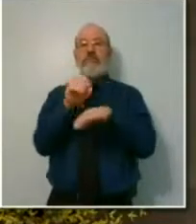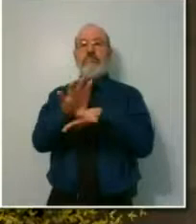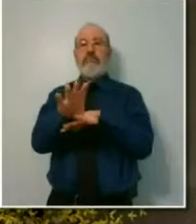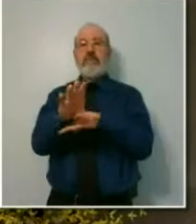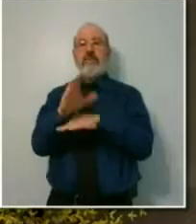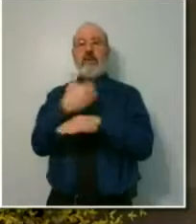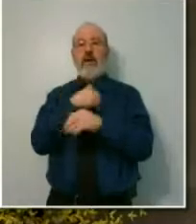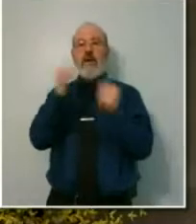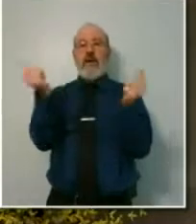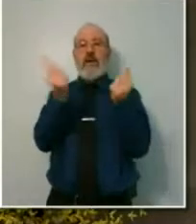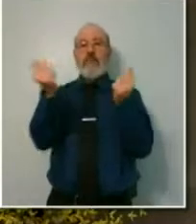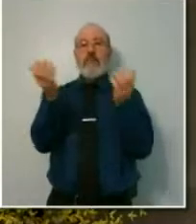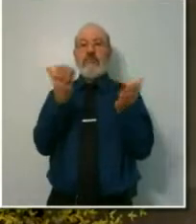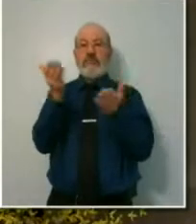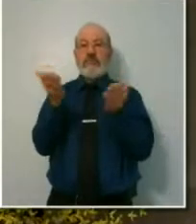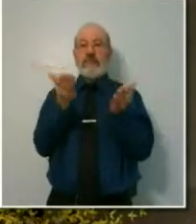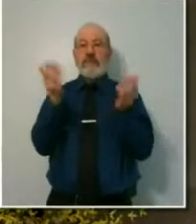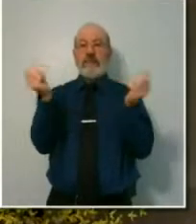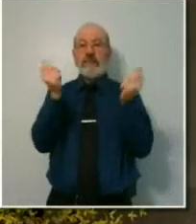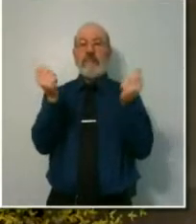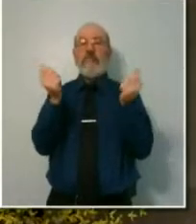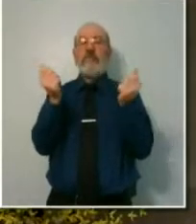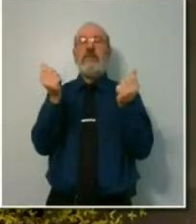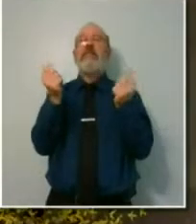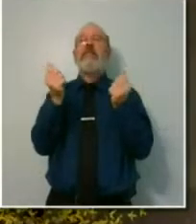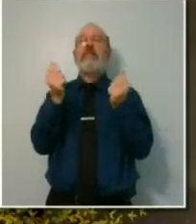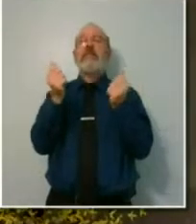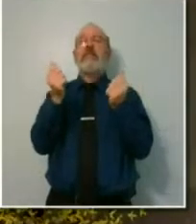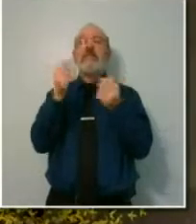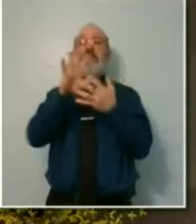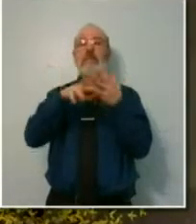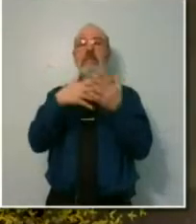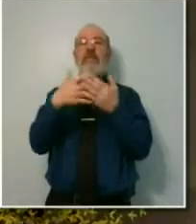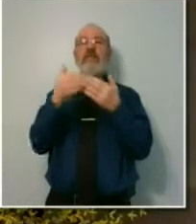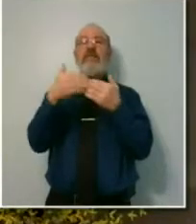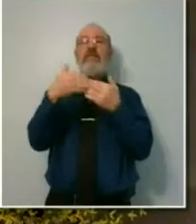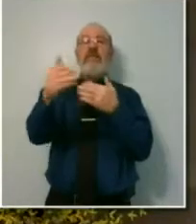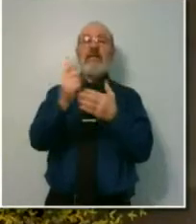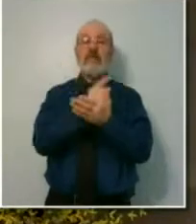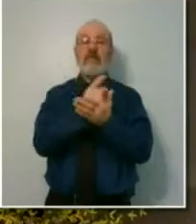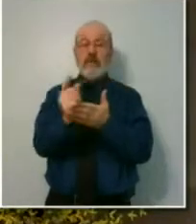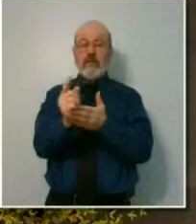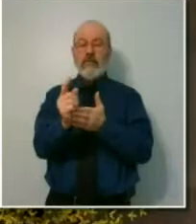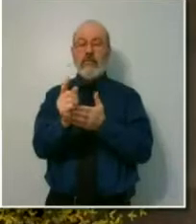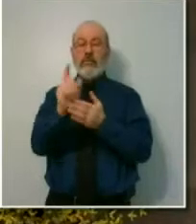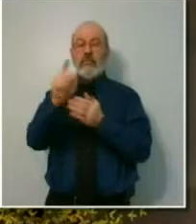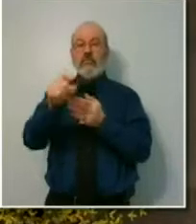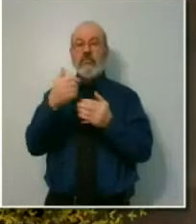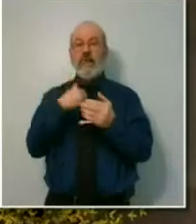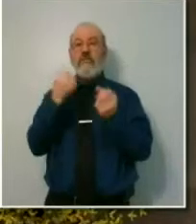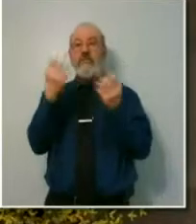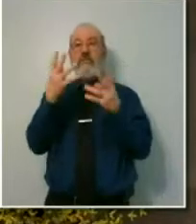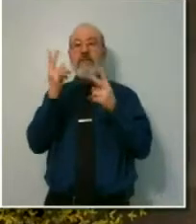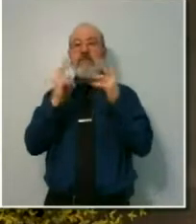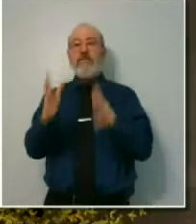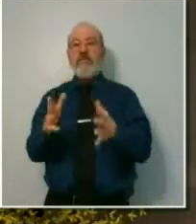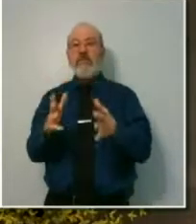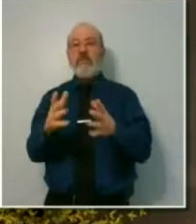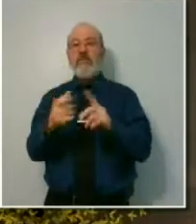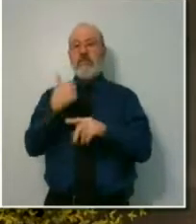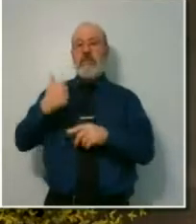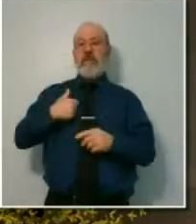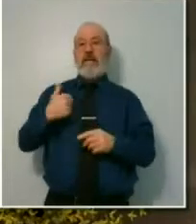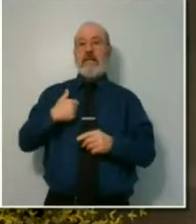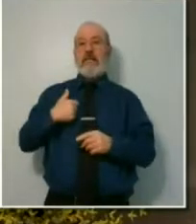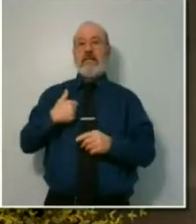anniversary celebrations that were scheduled for the following week. We were supposed to have many visitors coming from Canada, but they